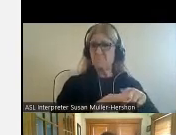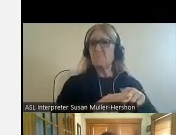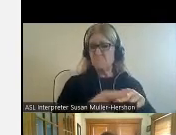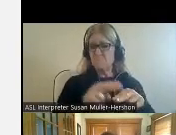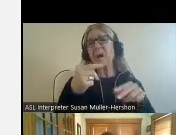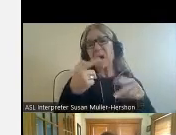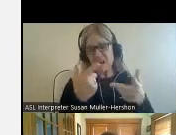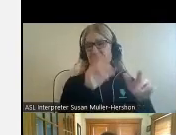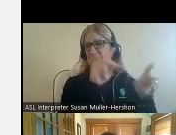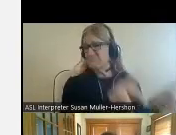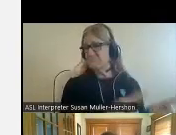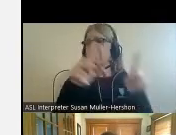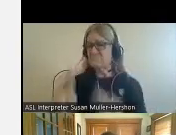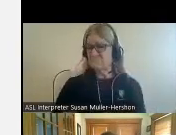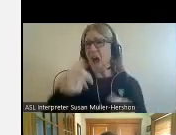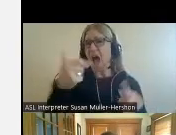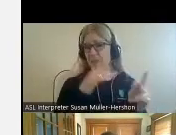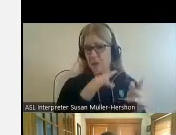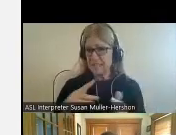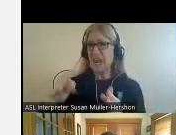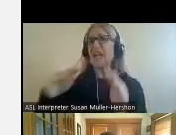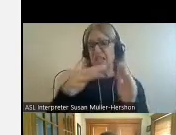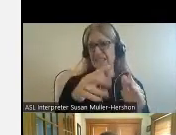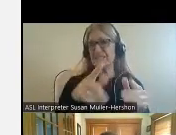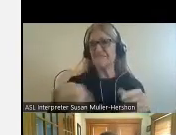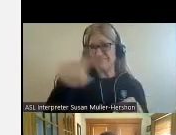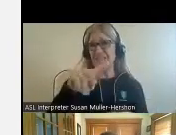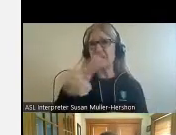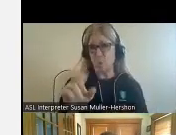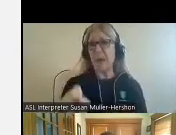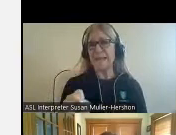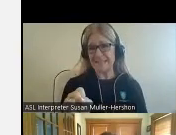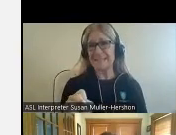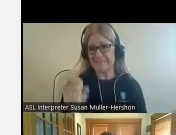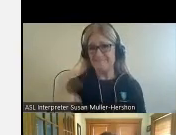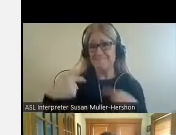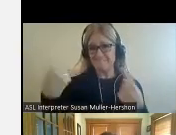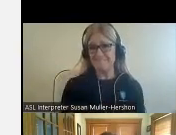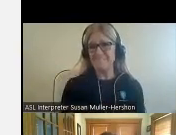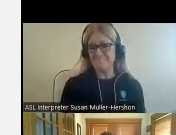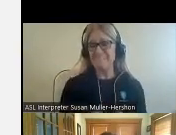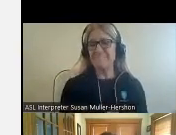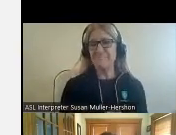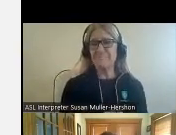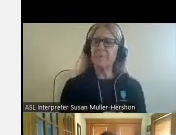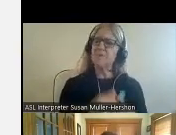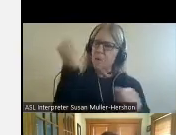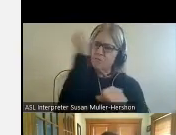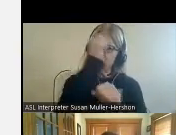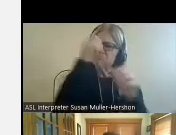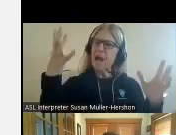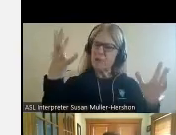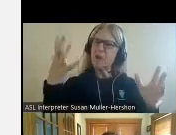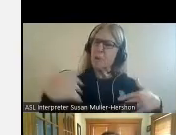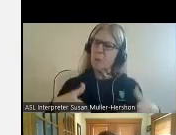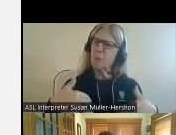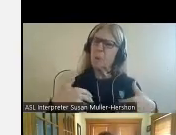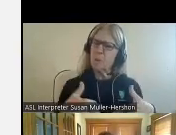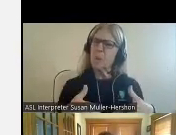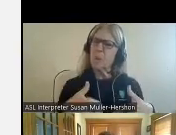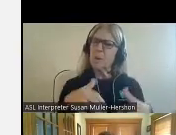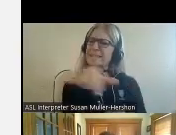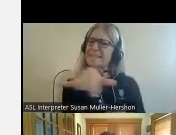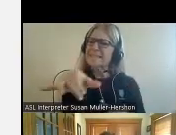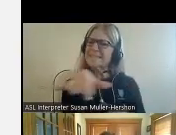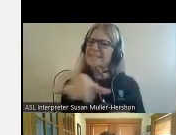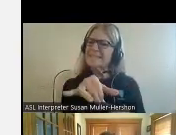of the prevalence of mental health conditions in the US. And, so we can imagine that sort of a similar